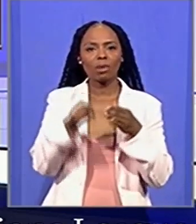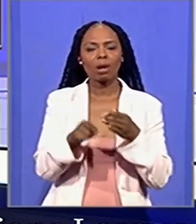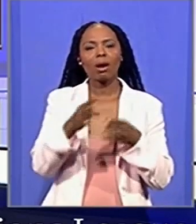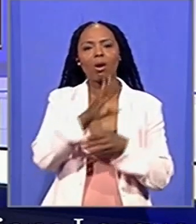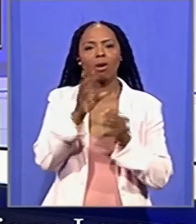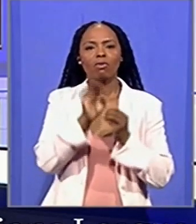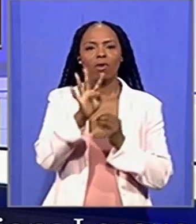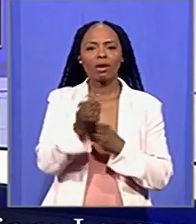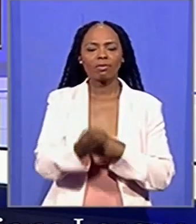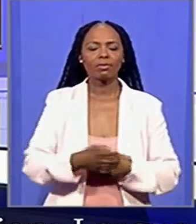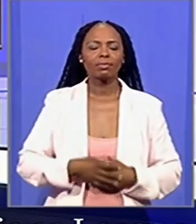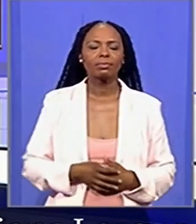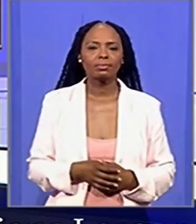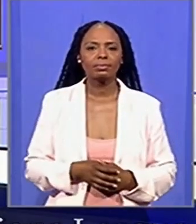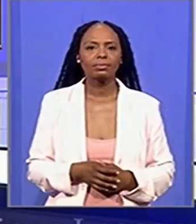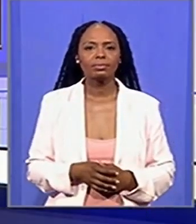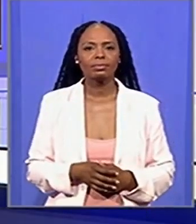4.